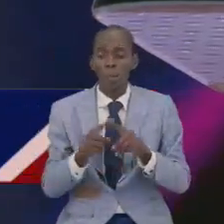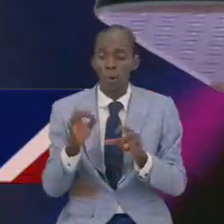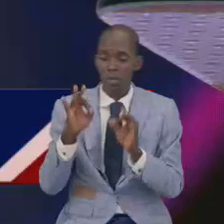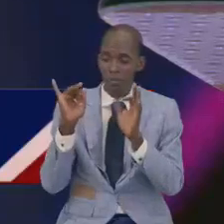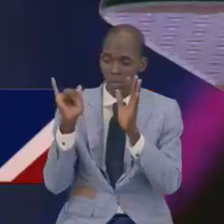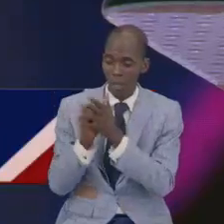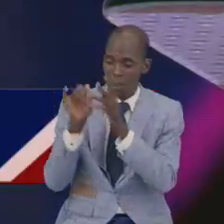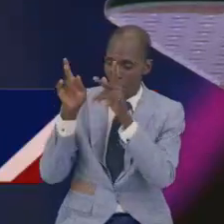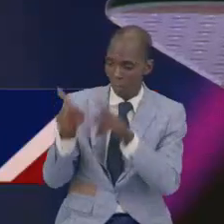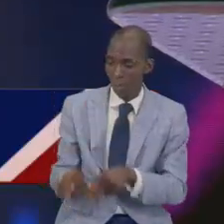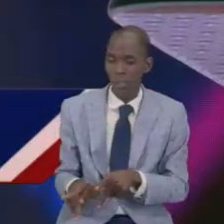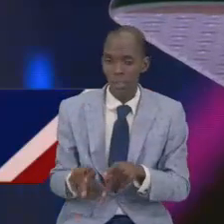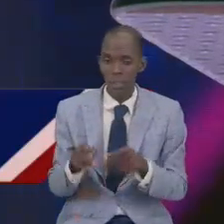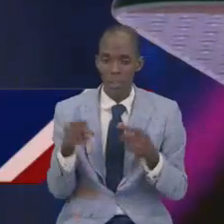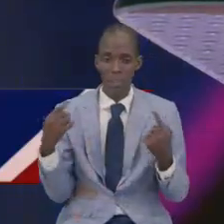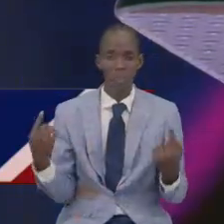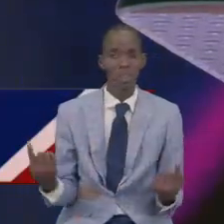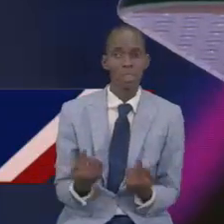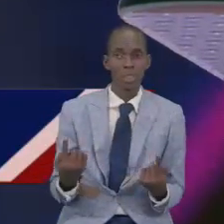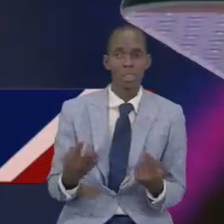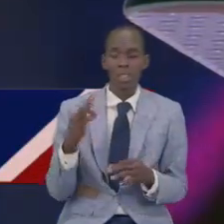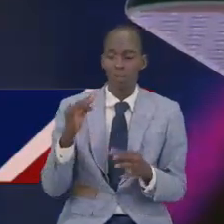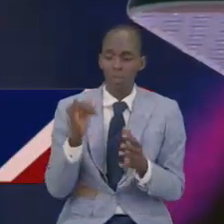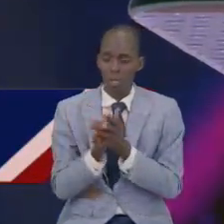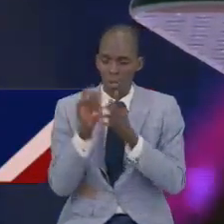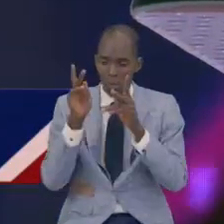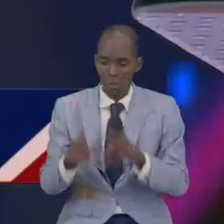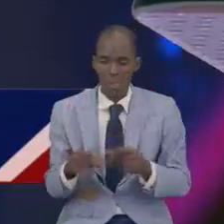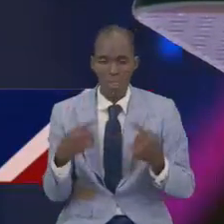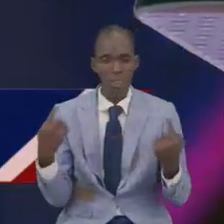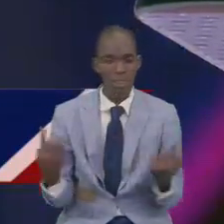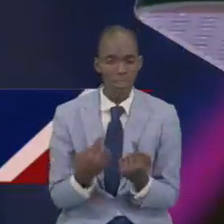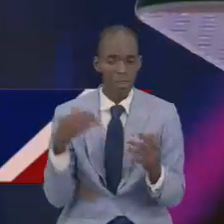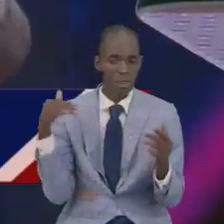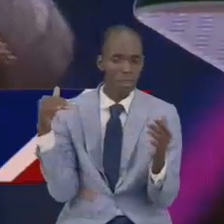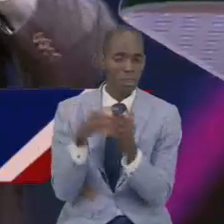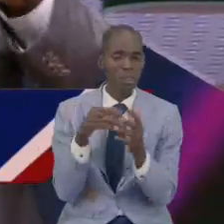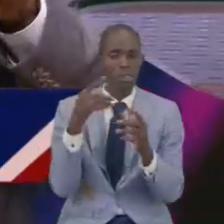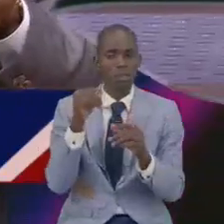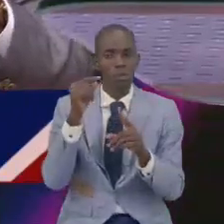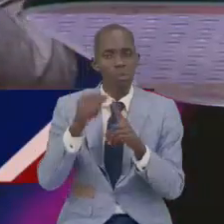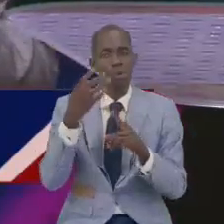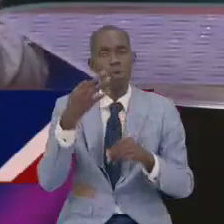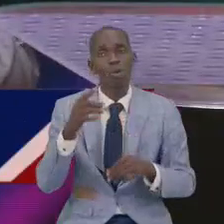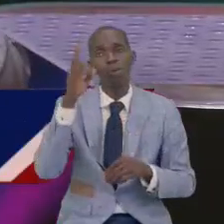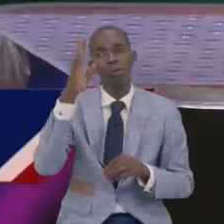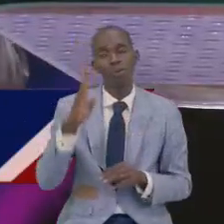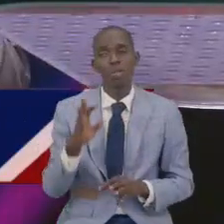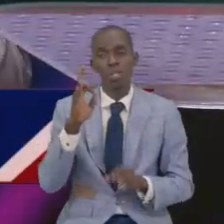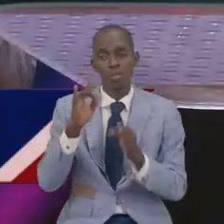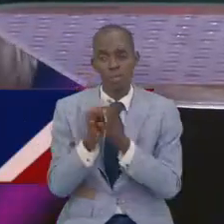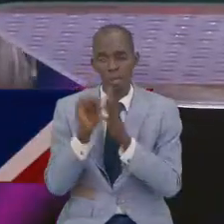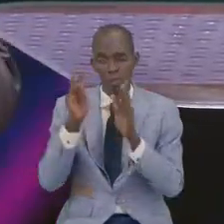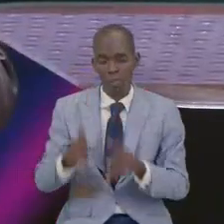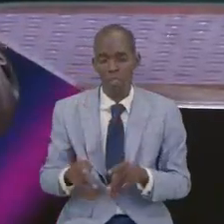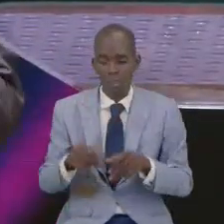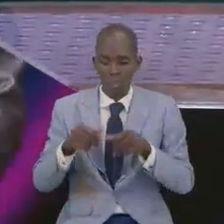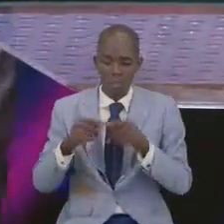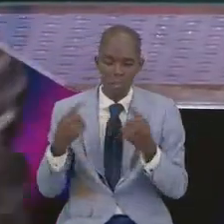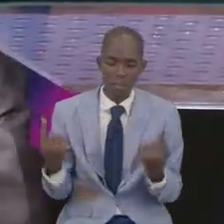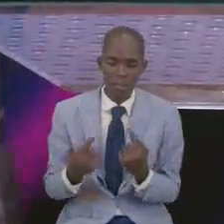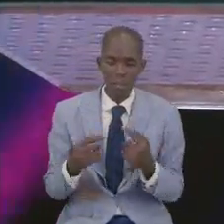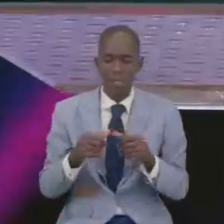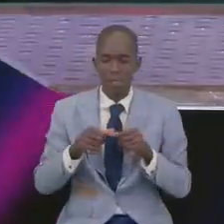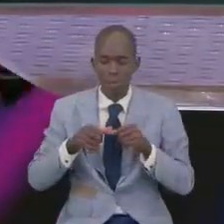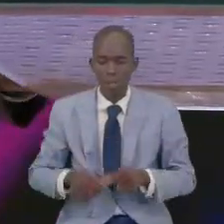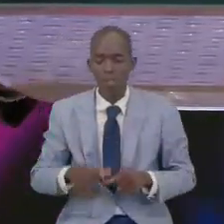transgresses, if he sins against the word of the Lord, if he transgresses and abideth not in